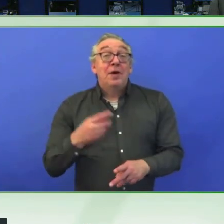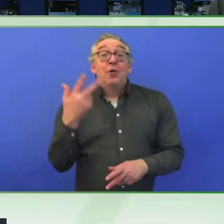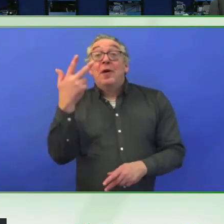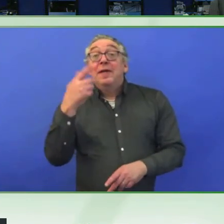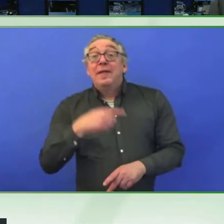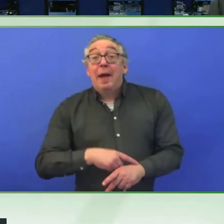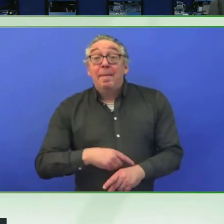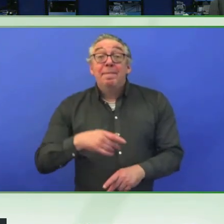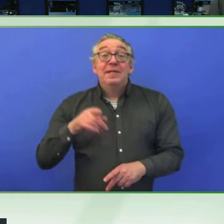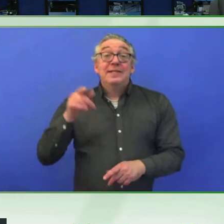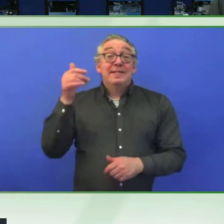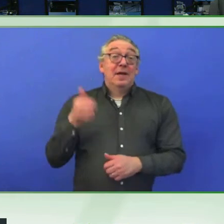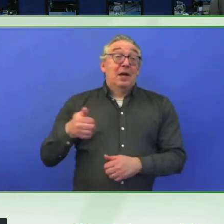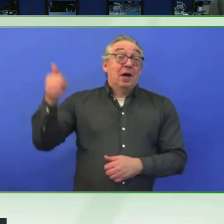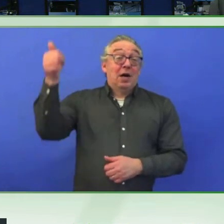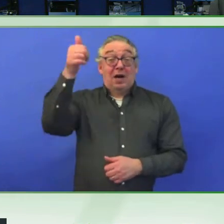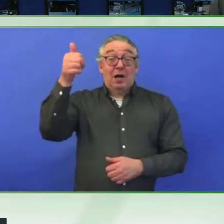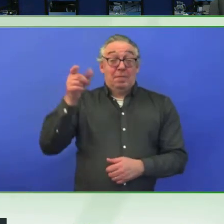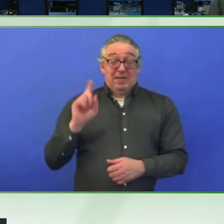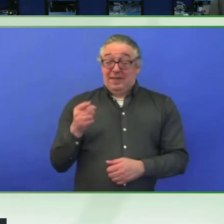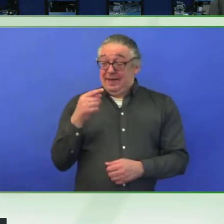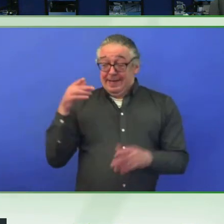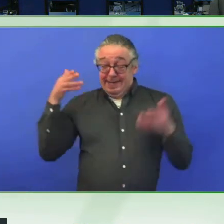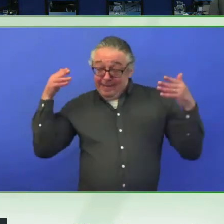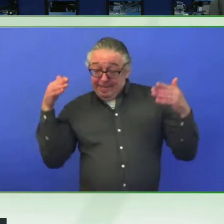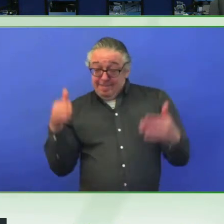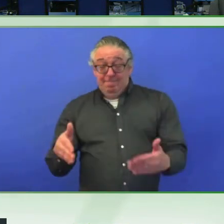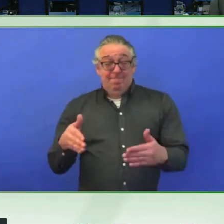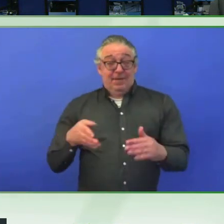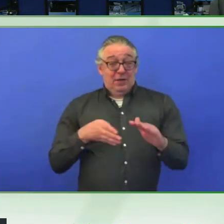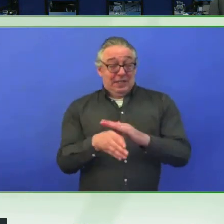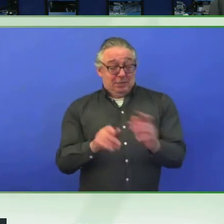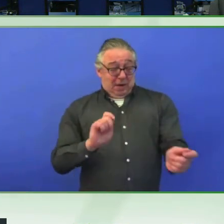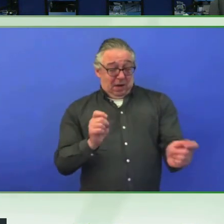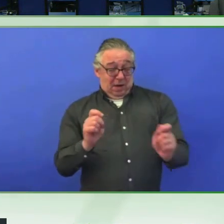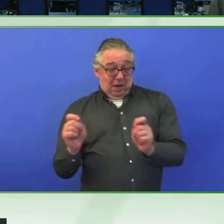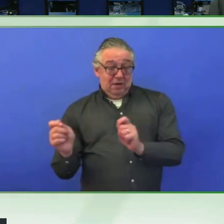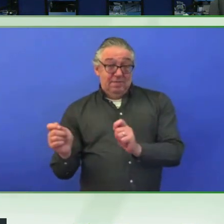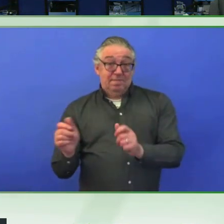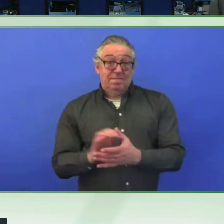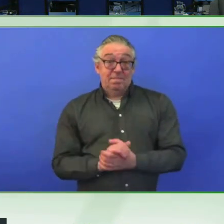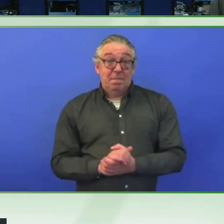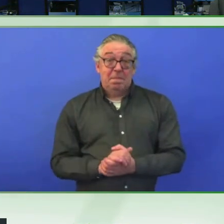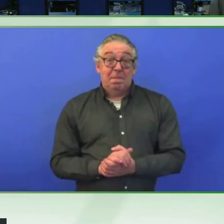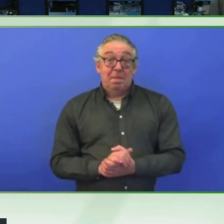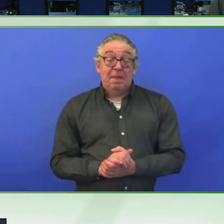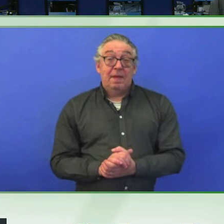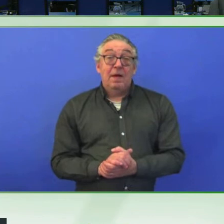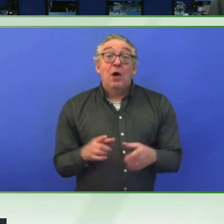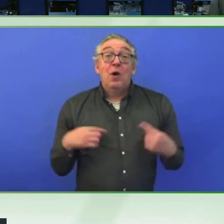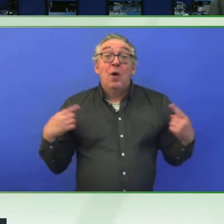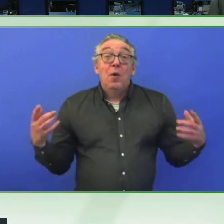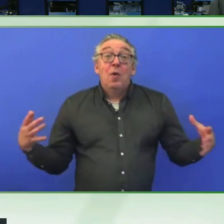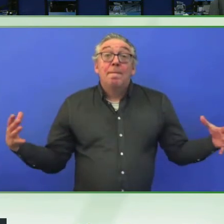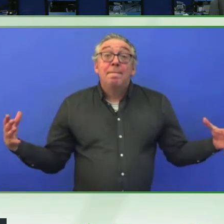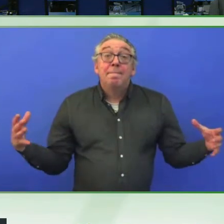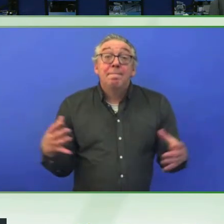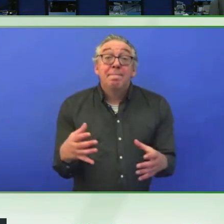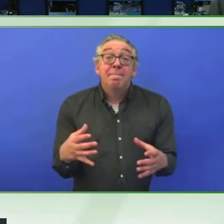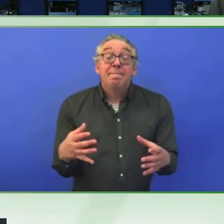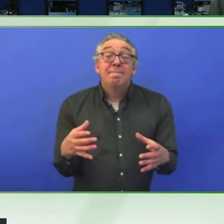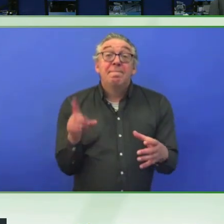seldom, which is something that we need to do collectively, is to making sure the accessibility team or the center